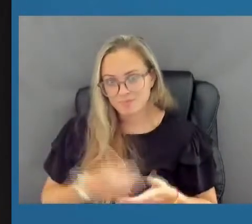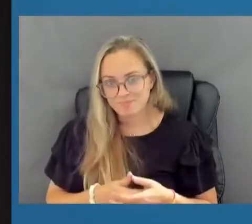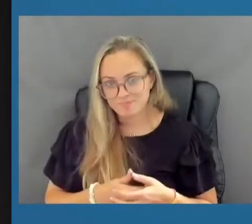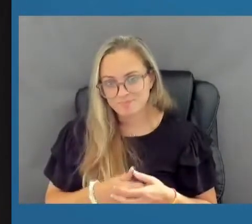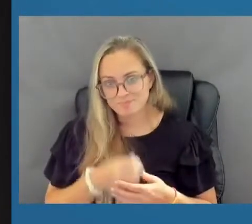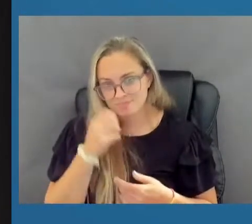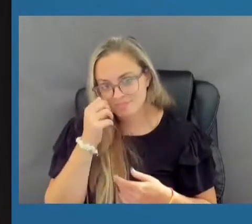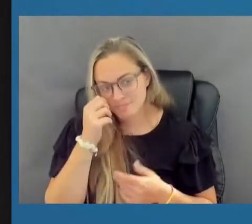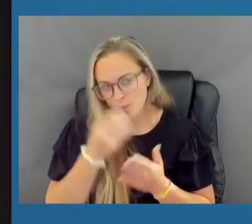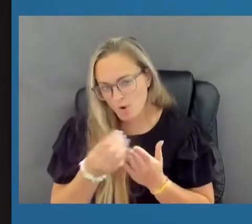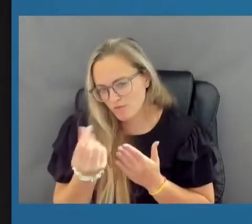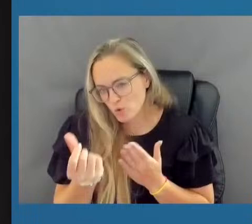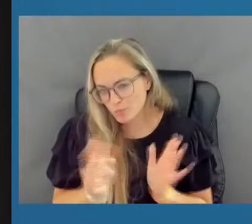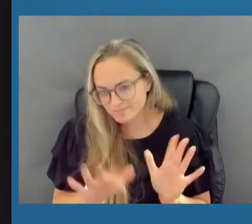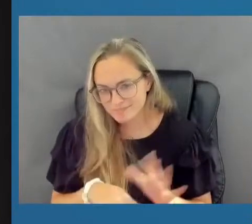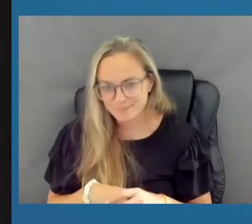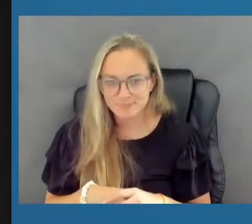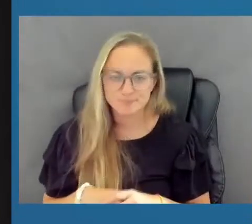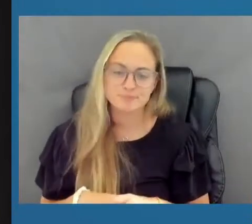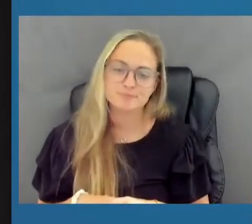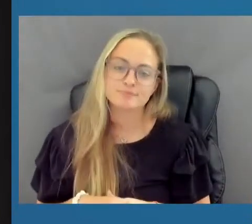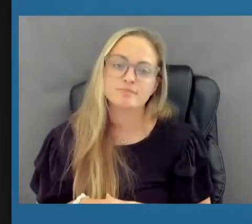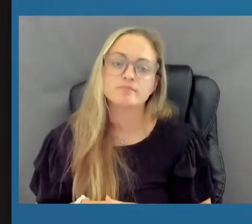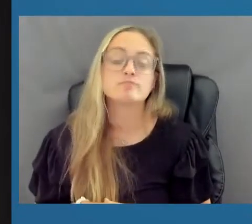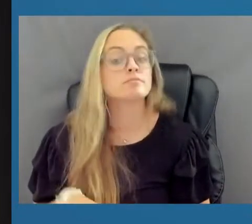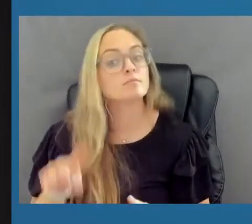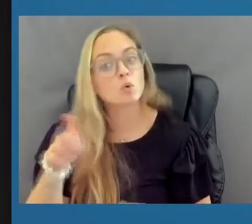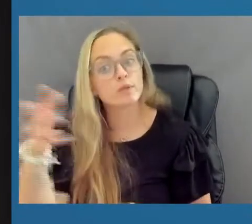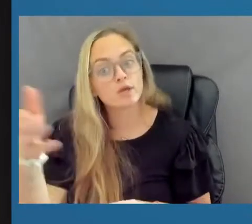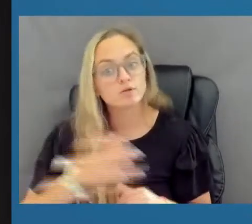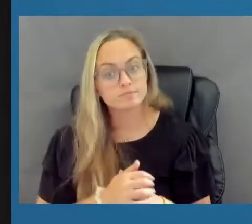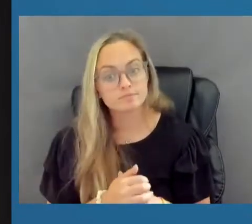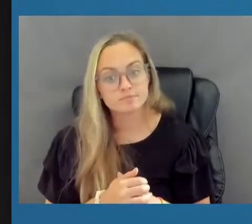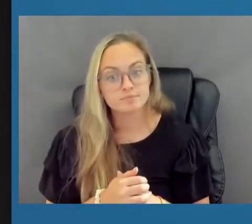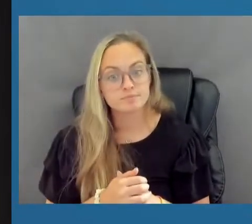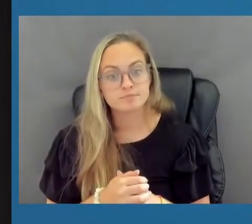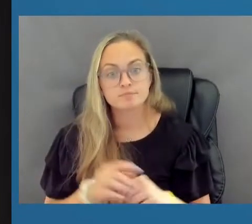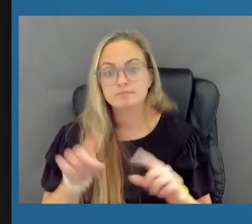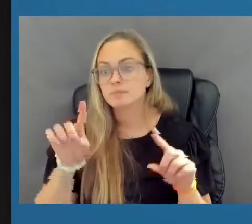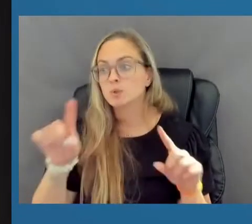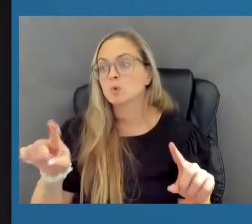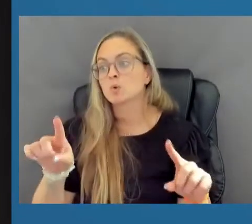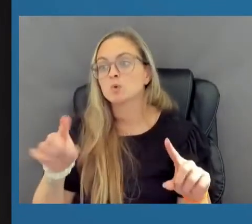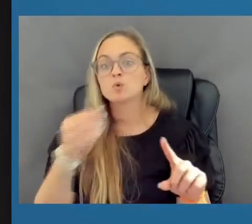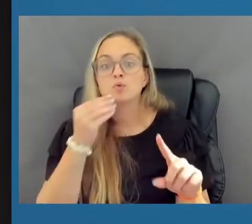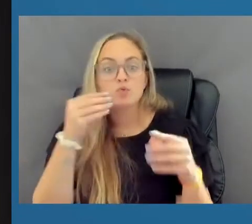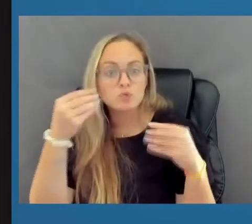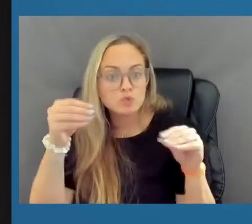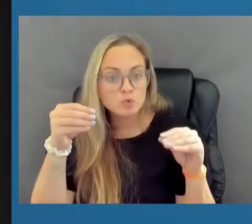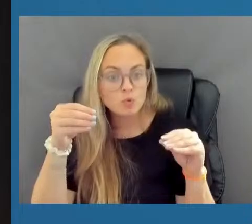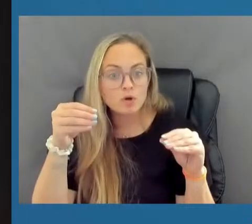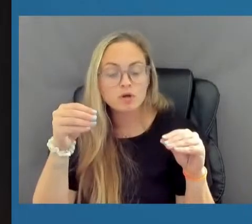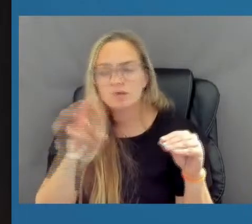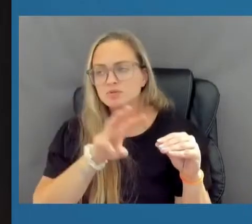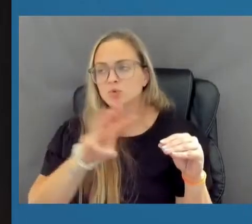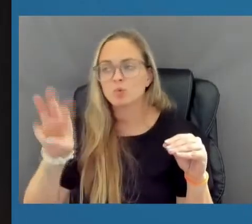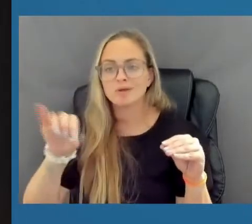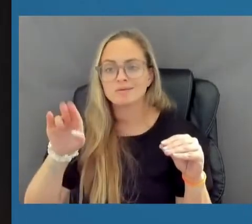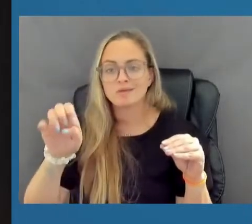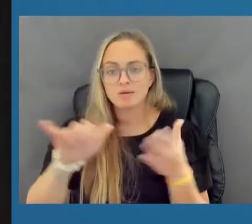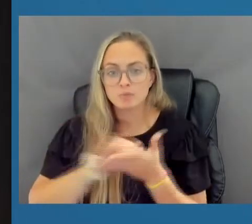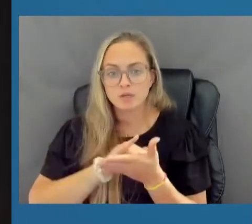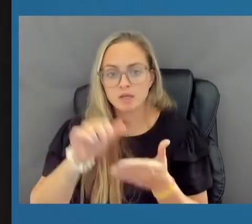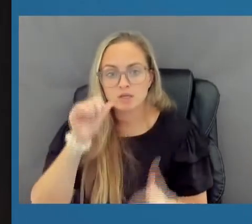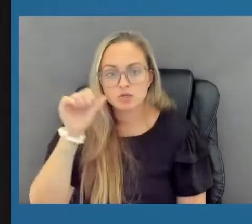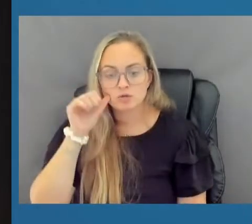couple of those. Go there. Go to the little grocery store. I was in the west side of Manhattan yesterday, walked